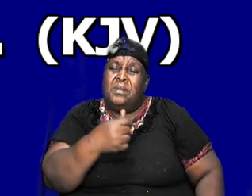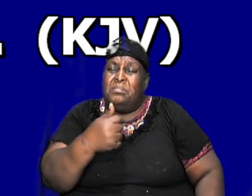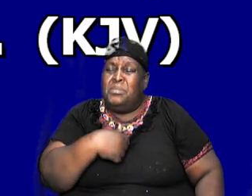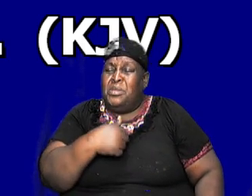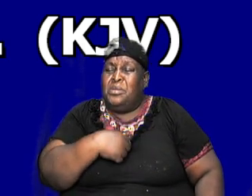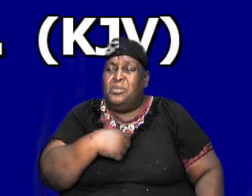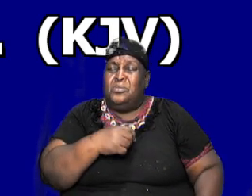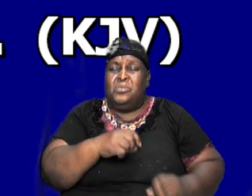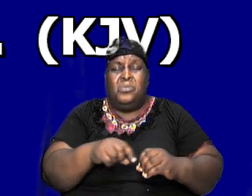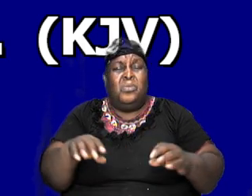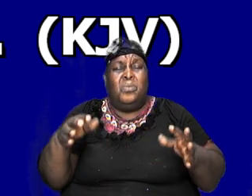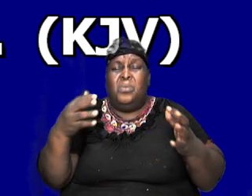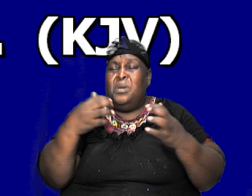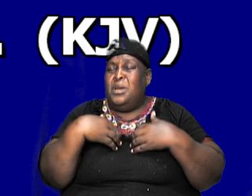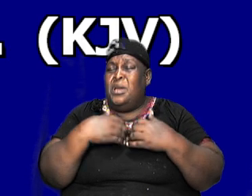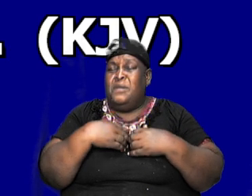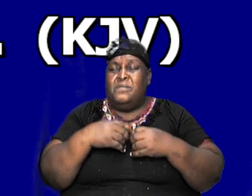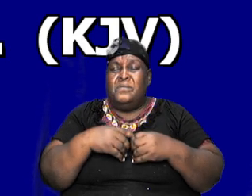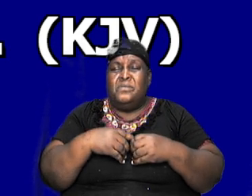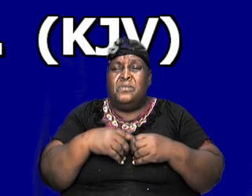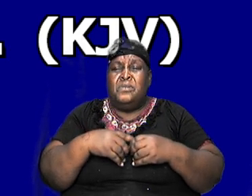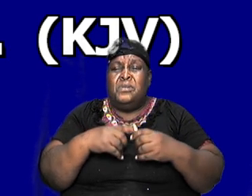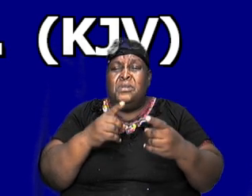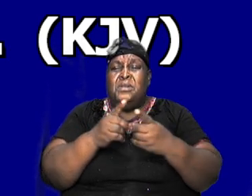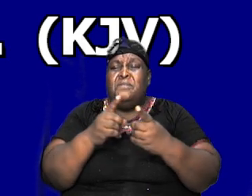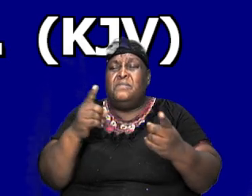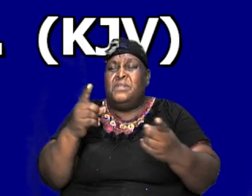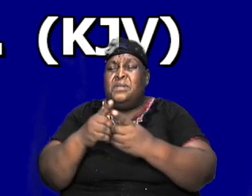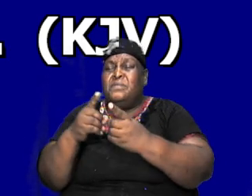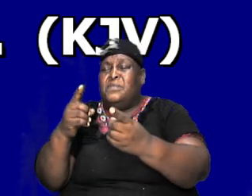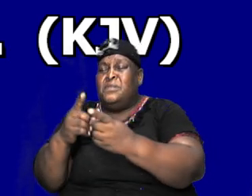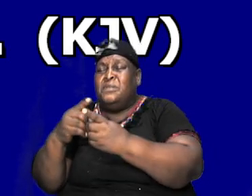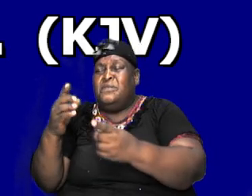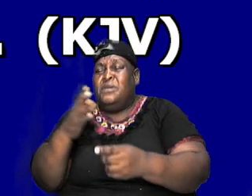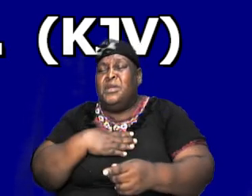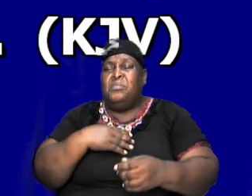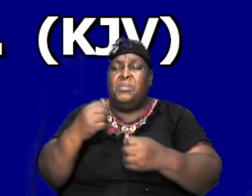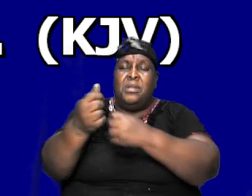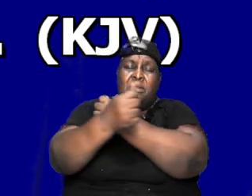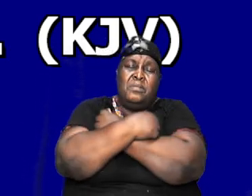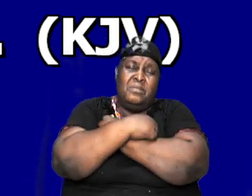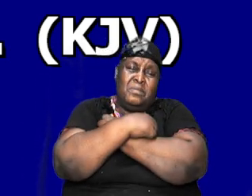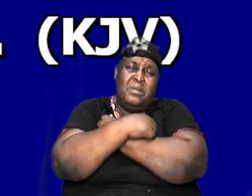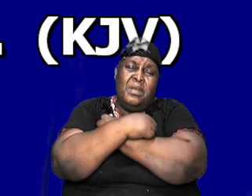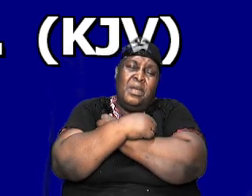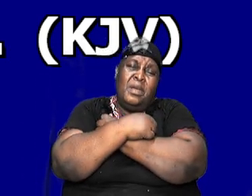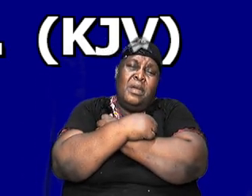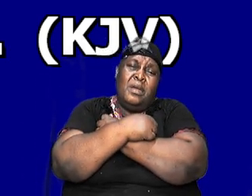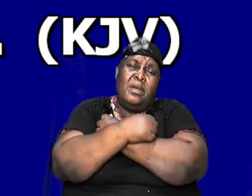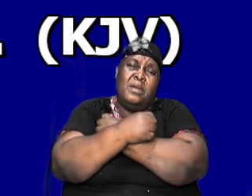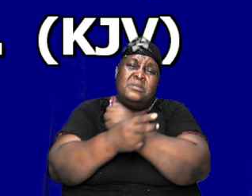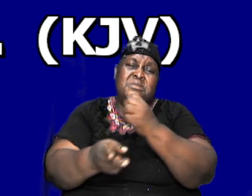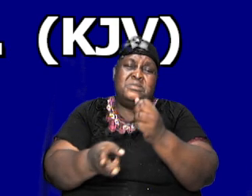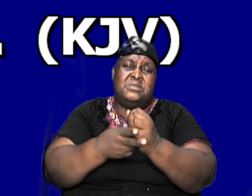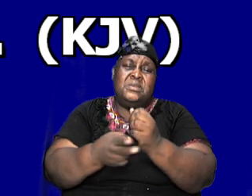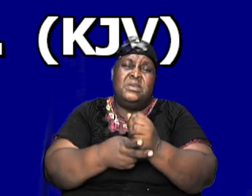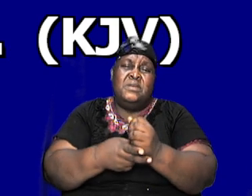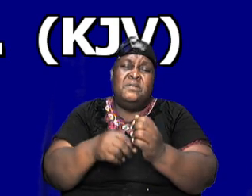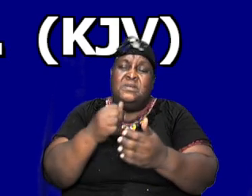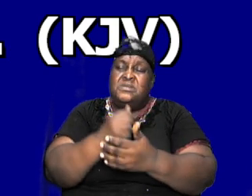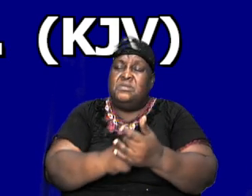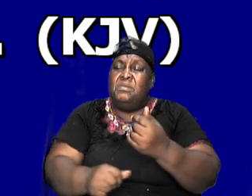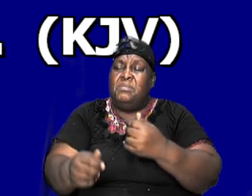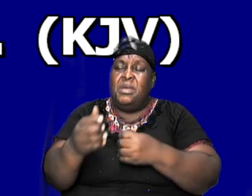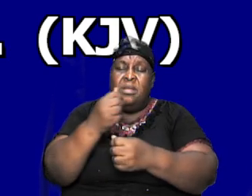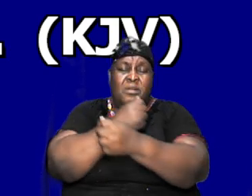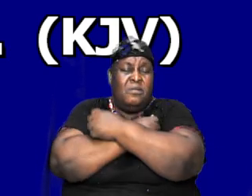my love and say, I'm going to save some of my love for another God. I don't have to save some